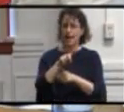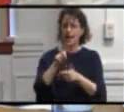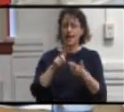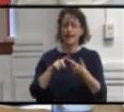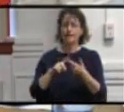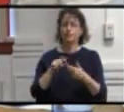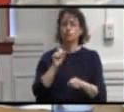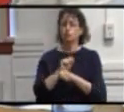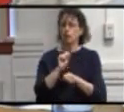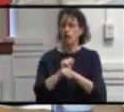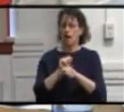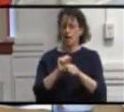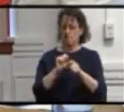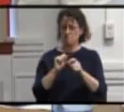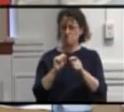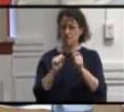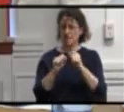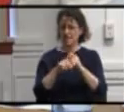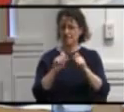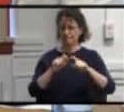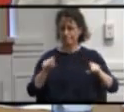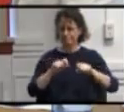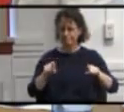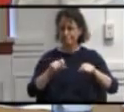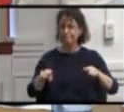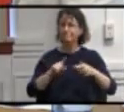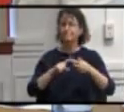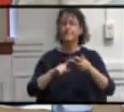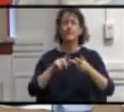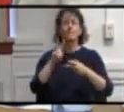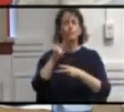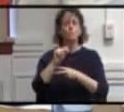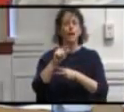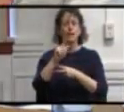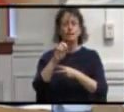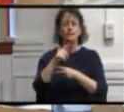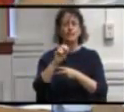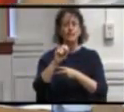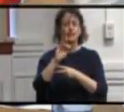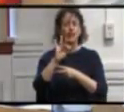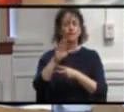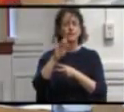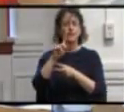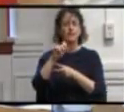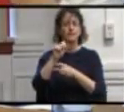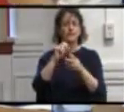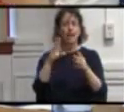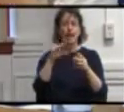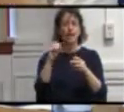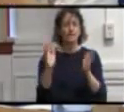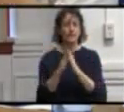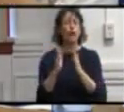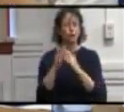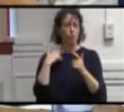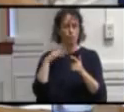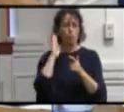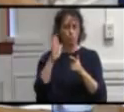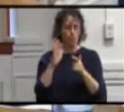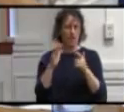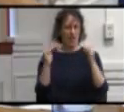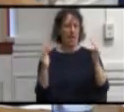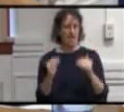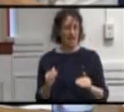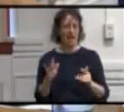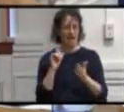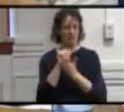schedule of advertising, and a contract with Vermont League of Cities and Town and the timeline in a minute. There's one other thing that I'd like